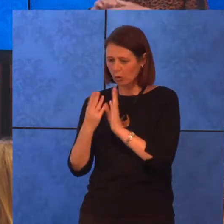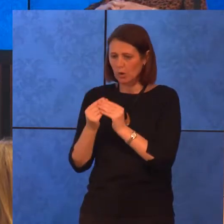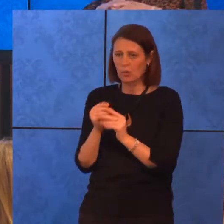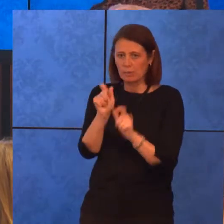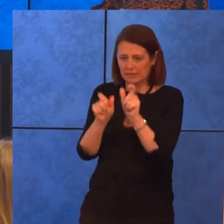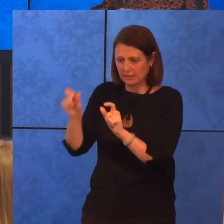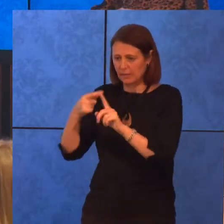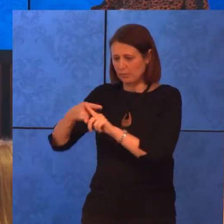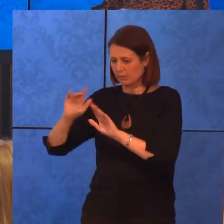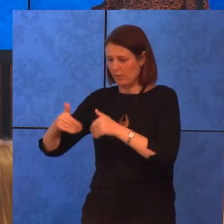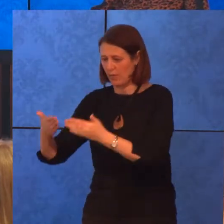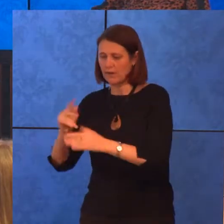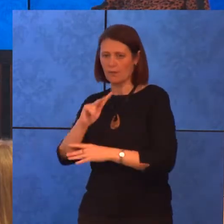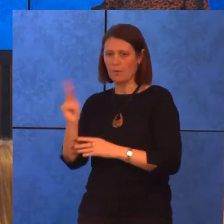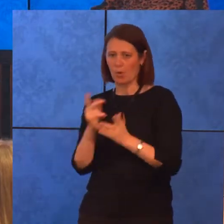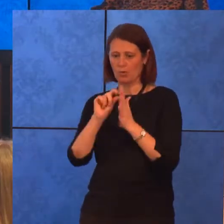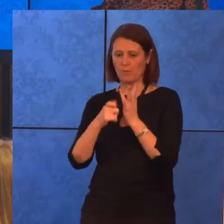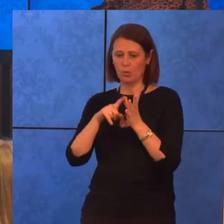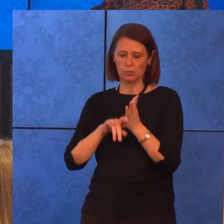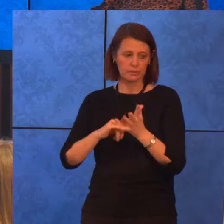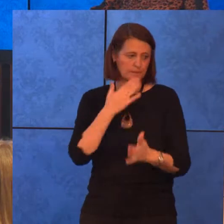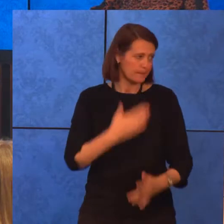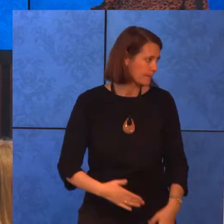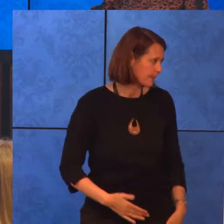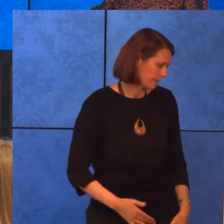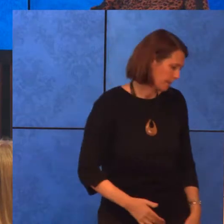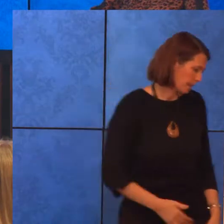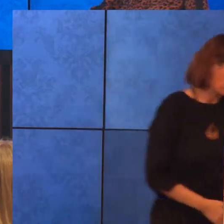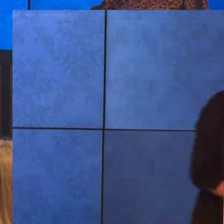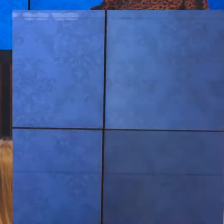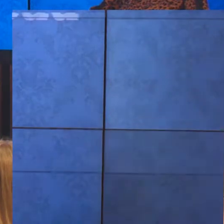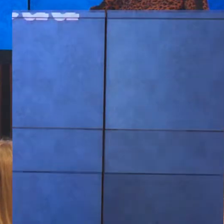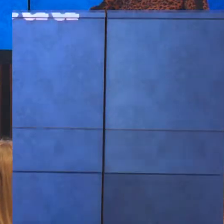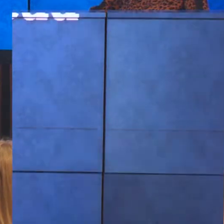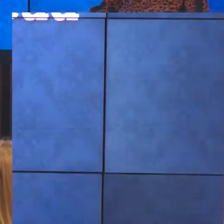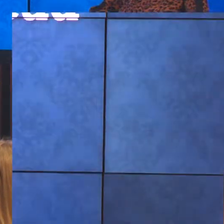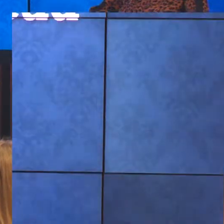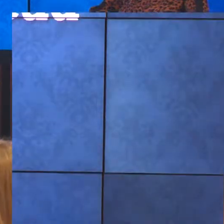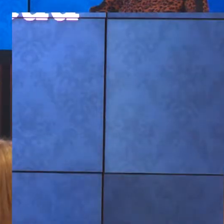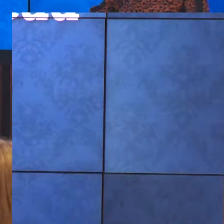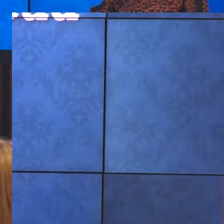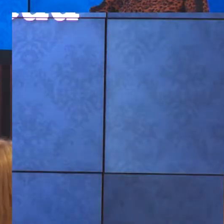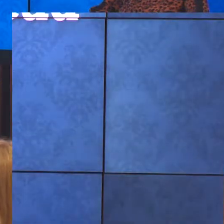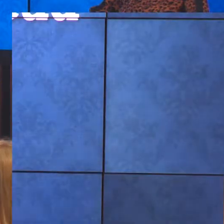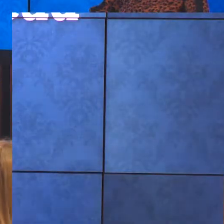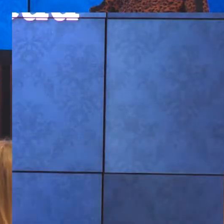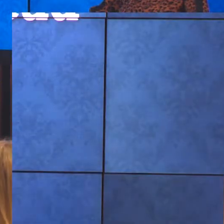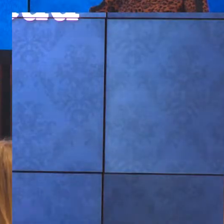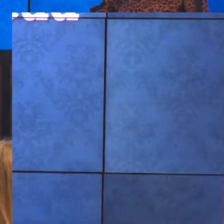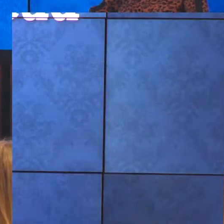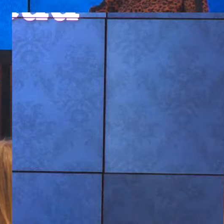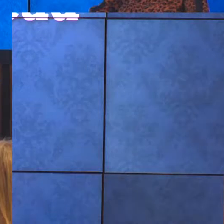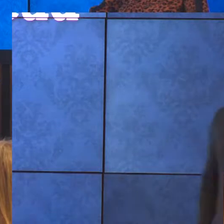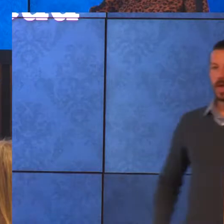providers shortly on both portals. Thank you so much. Graeme, we're now on to the third, we're well into